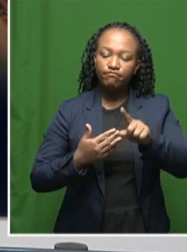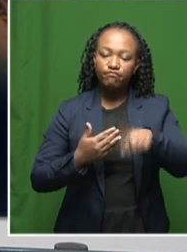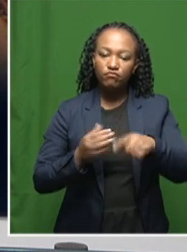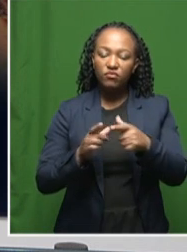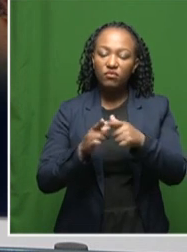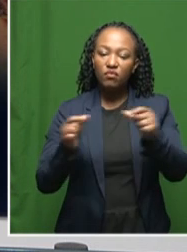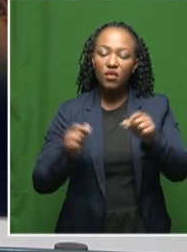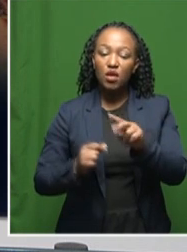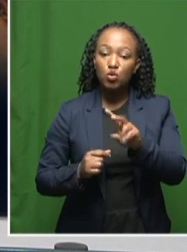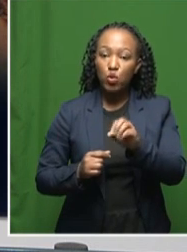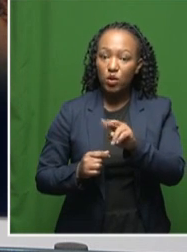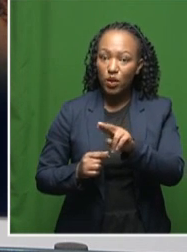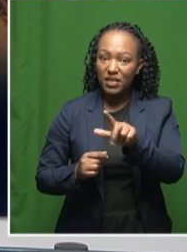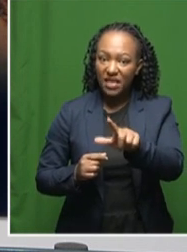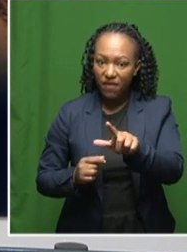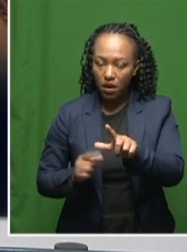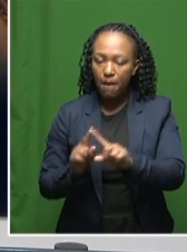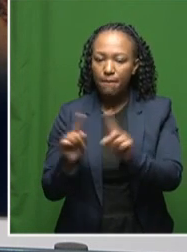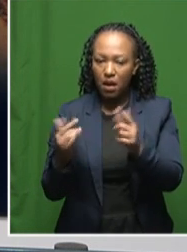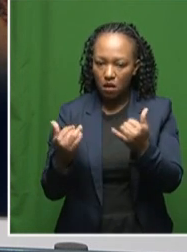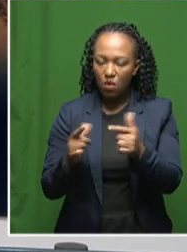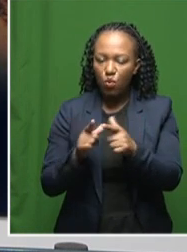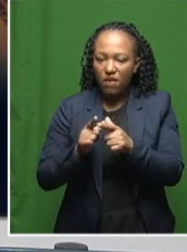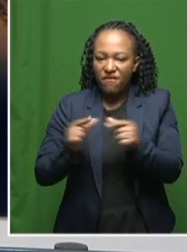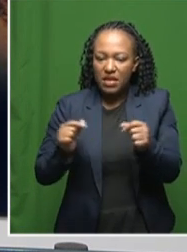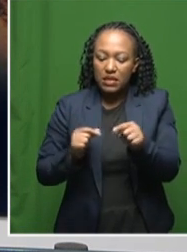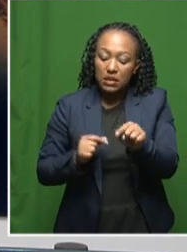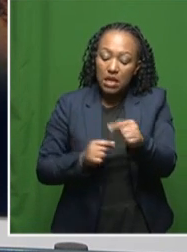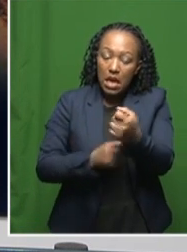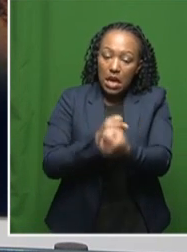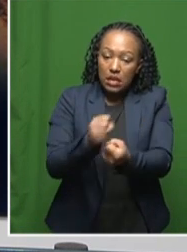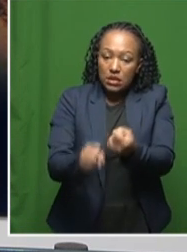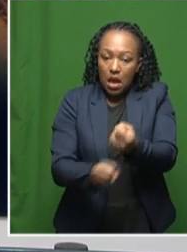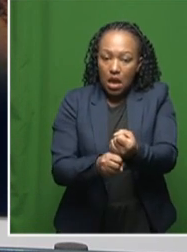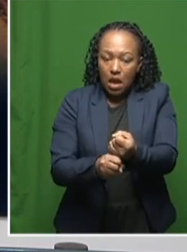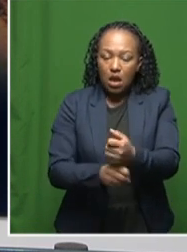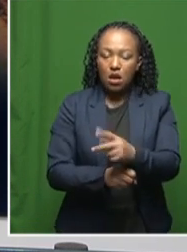2027, and it will now be completed in December 2023.